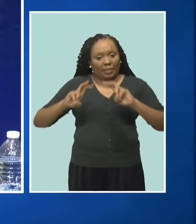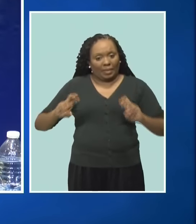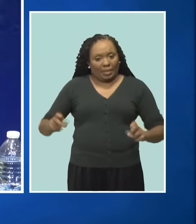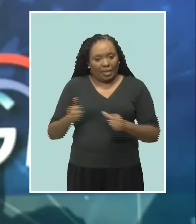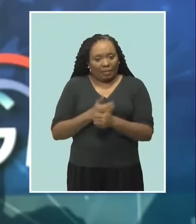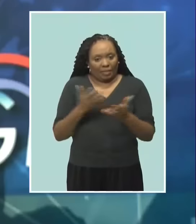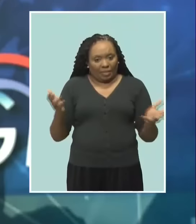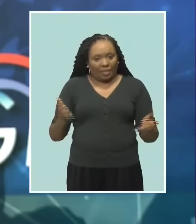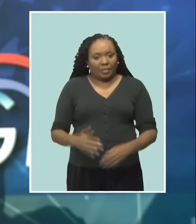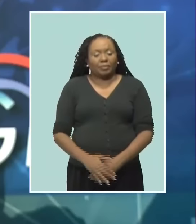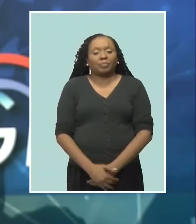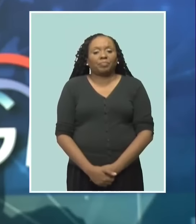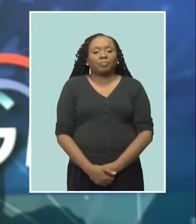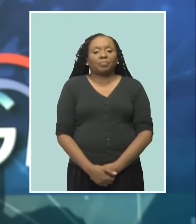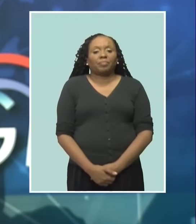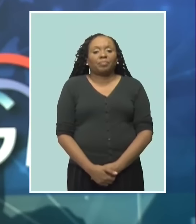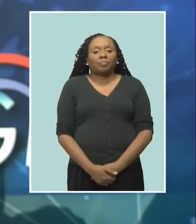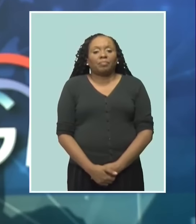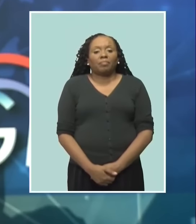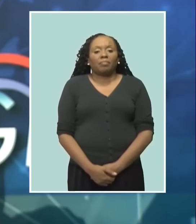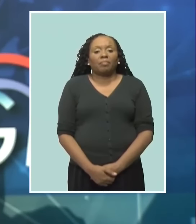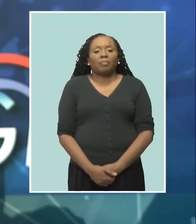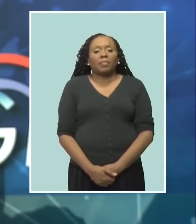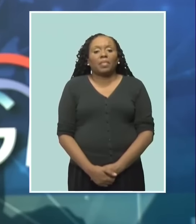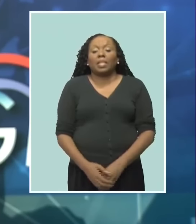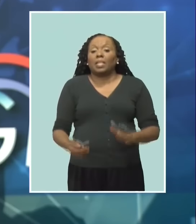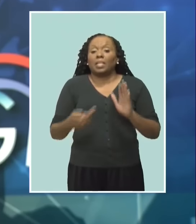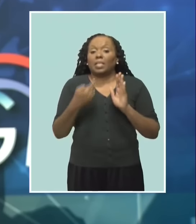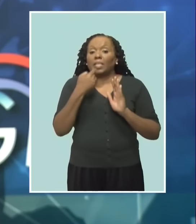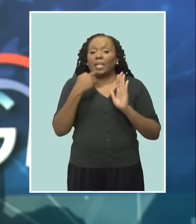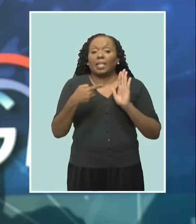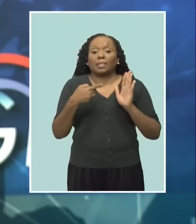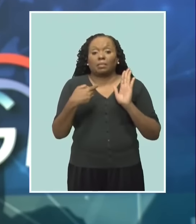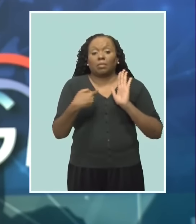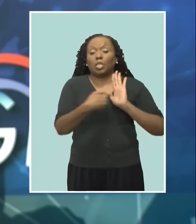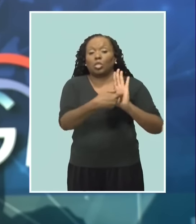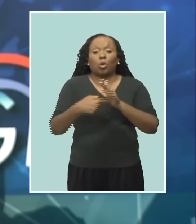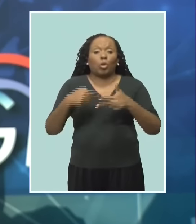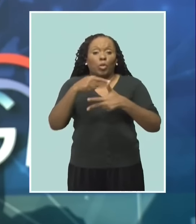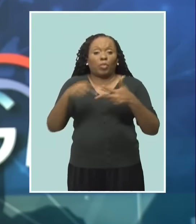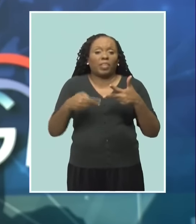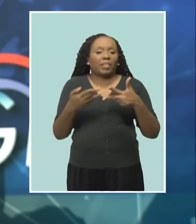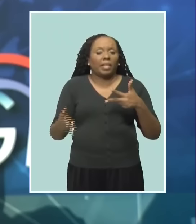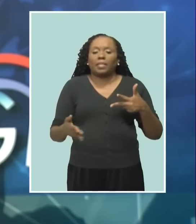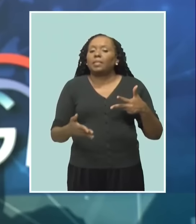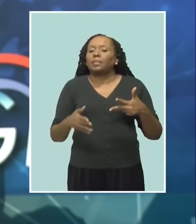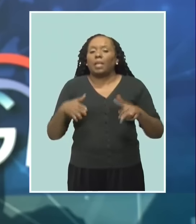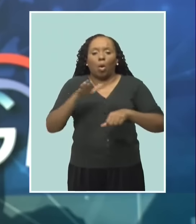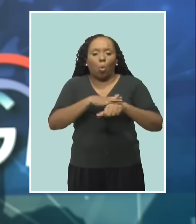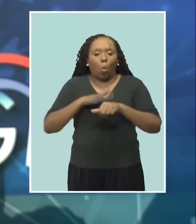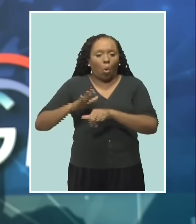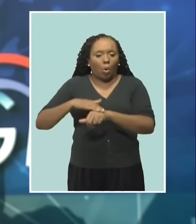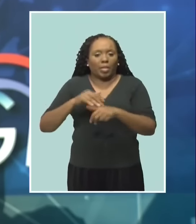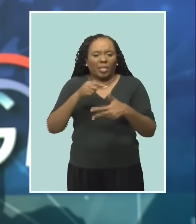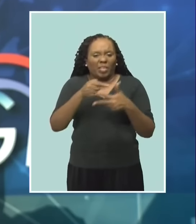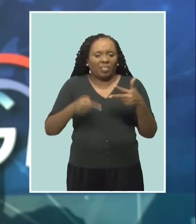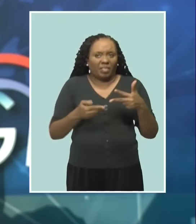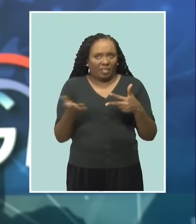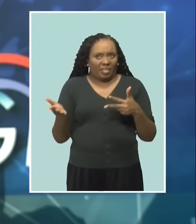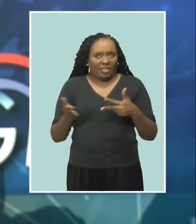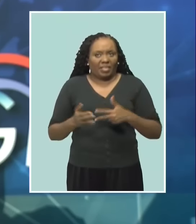investigations. Dr. Greenidge has highlighted three red flags he says are usually associated with these illegitimate